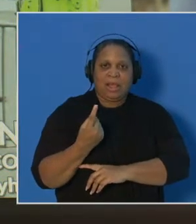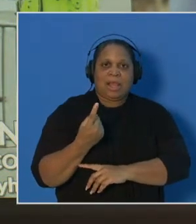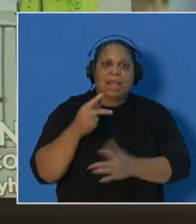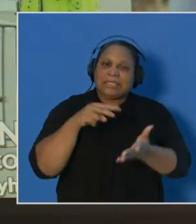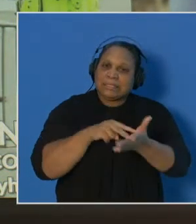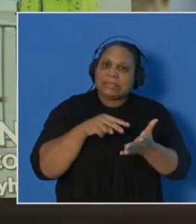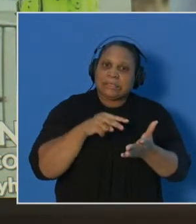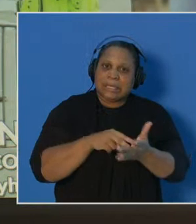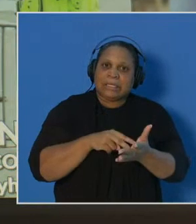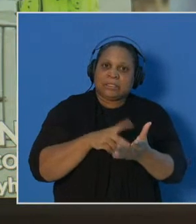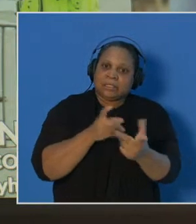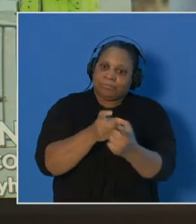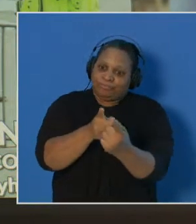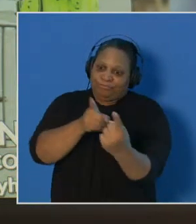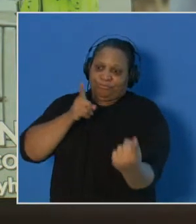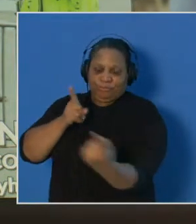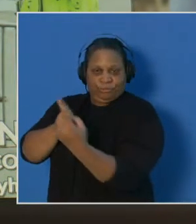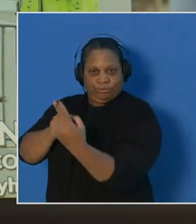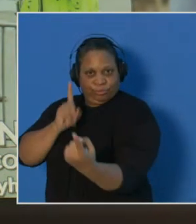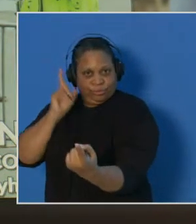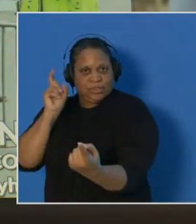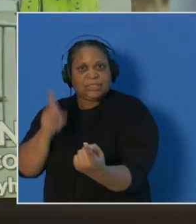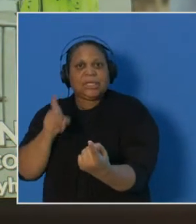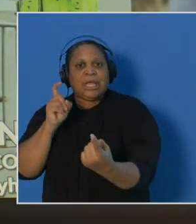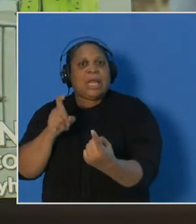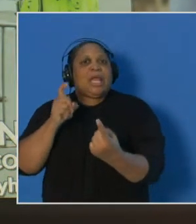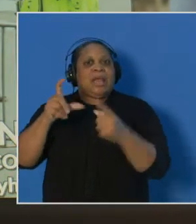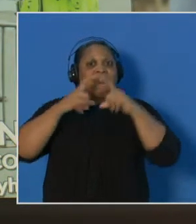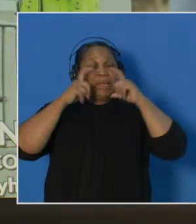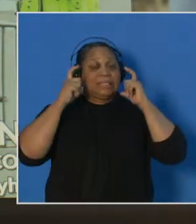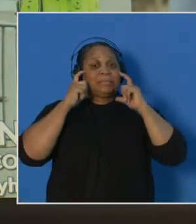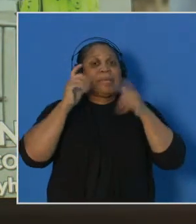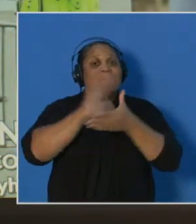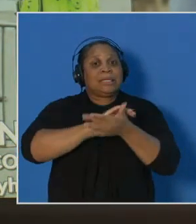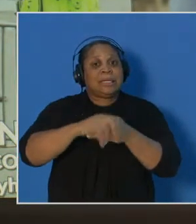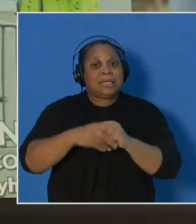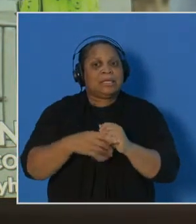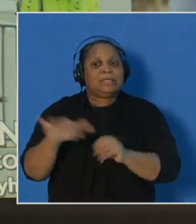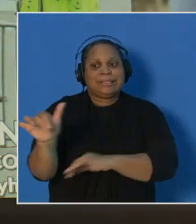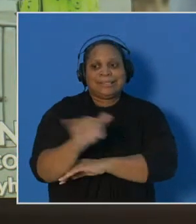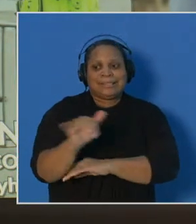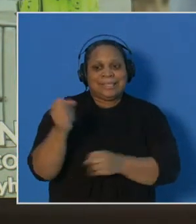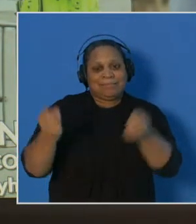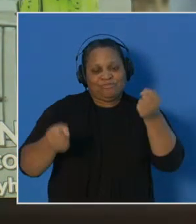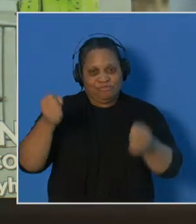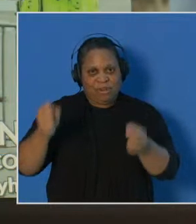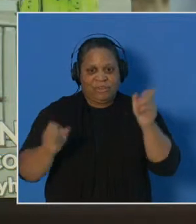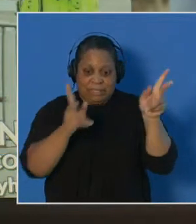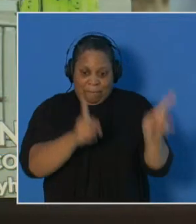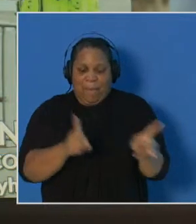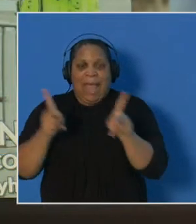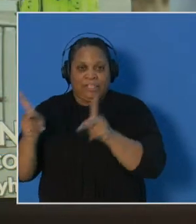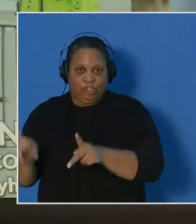for physical distancing, face masks, and hygiene apply to drivers and passengers alike.